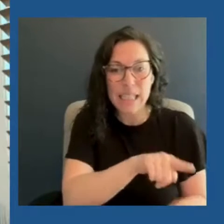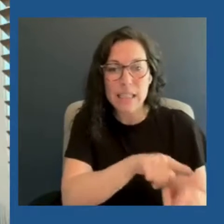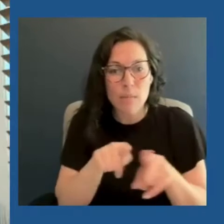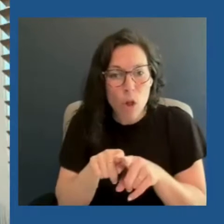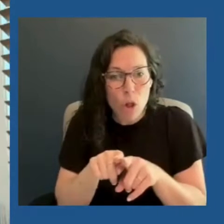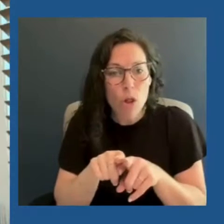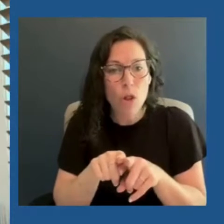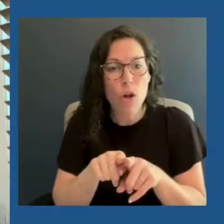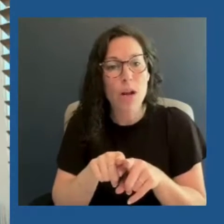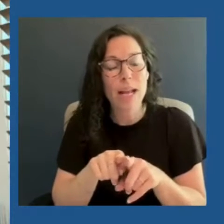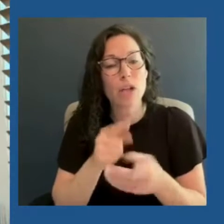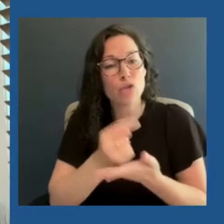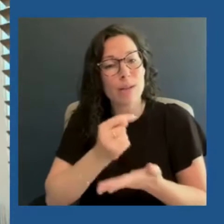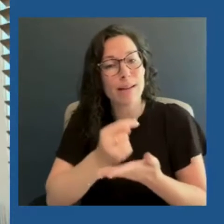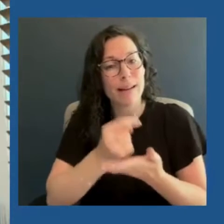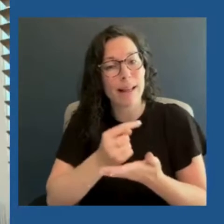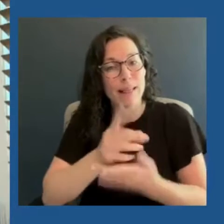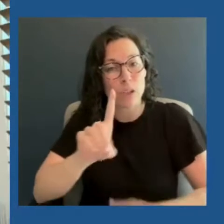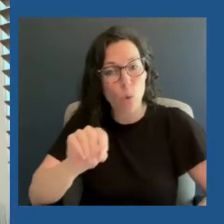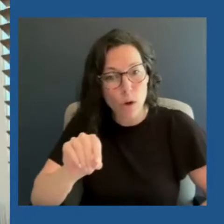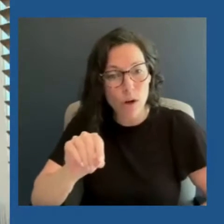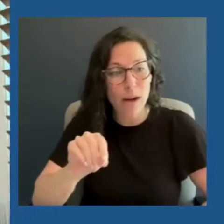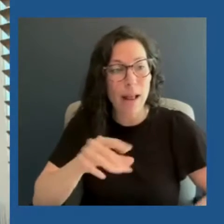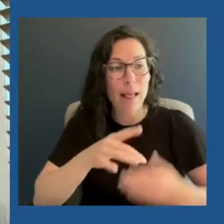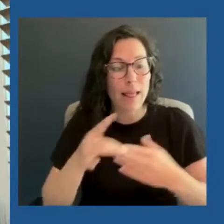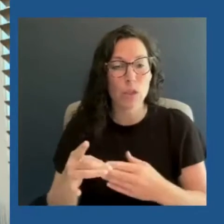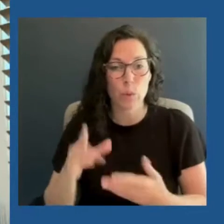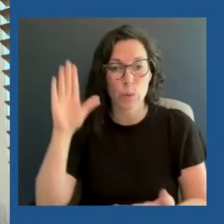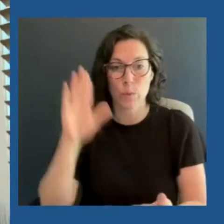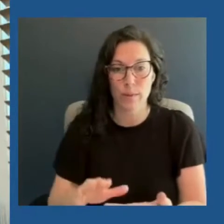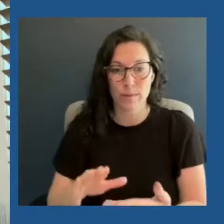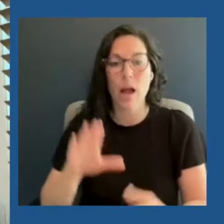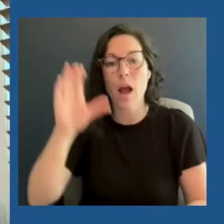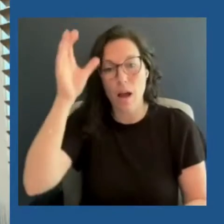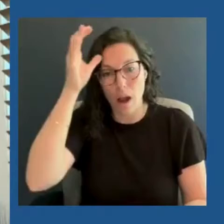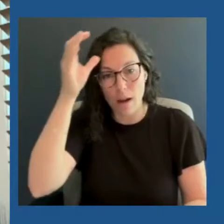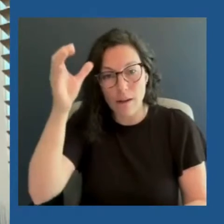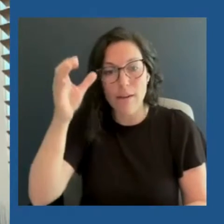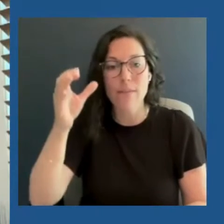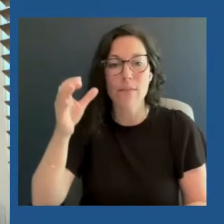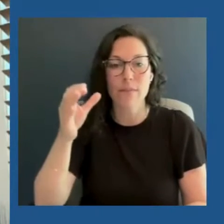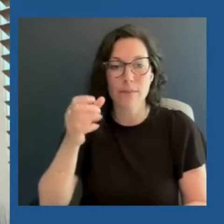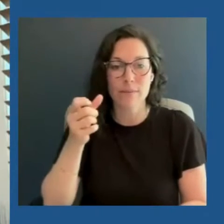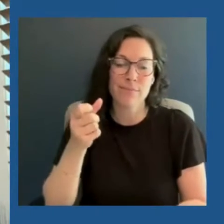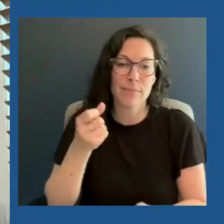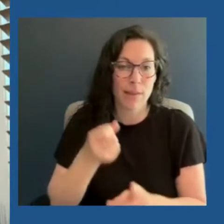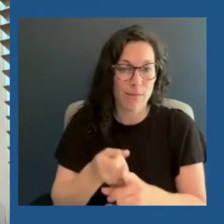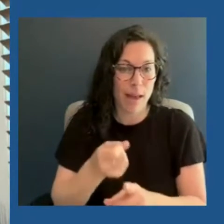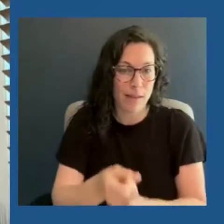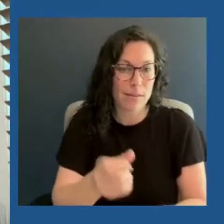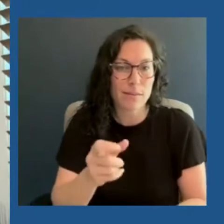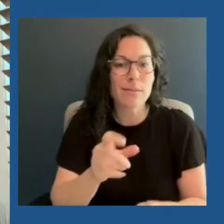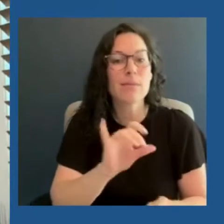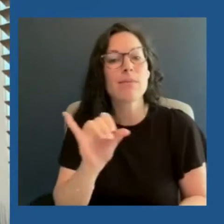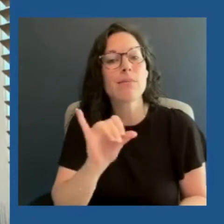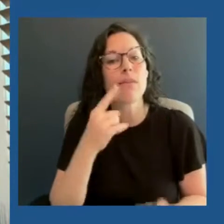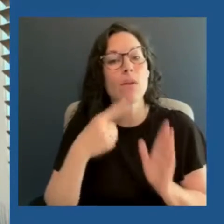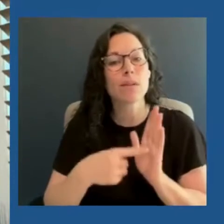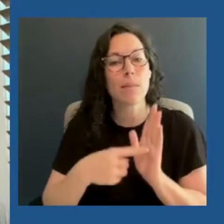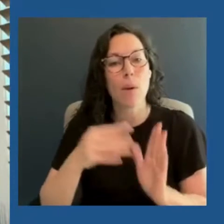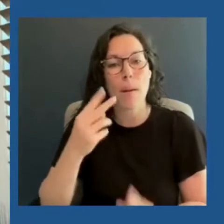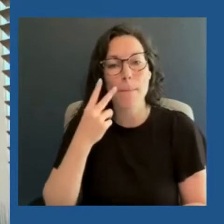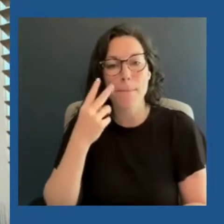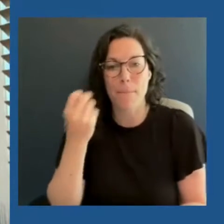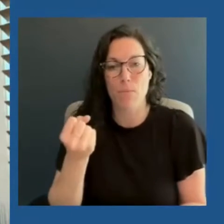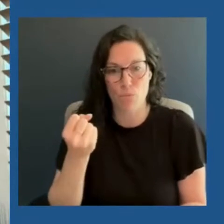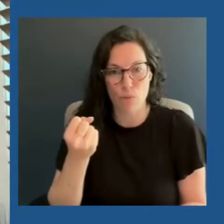the disorder while leading to fewer cognitive side effects, such as memory problems. However, more confirmatory evidence